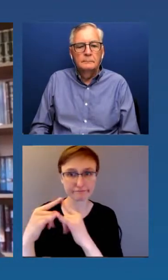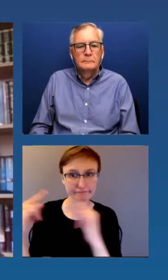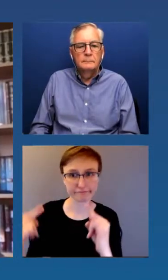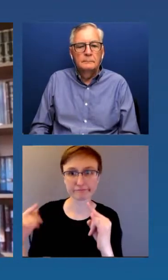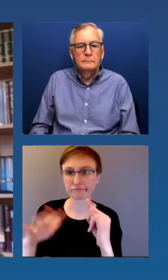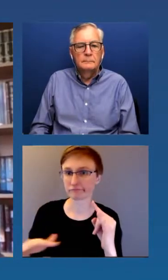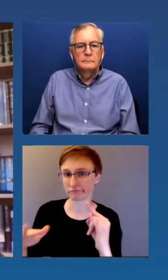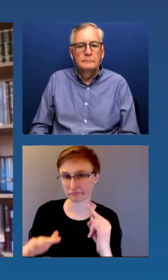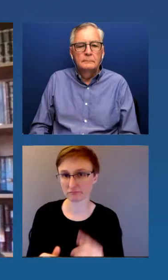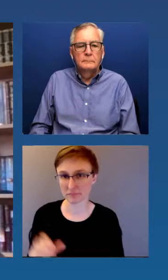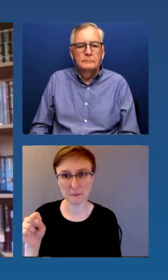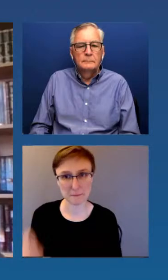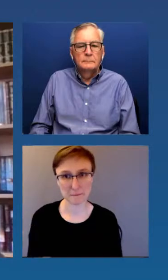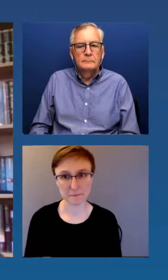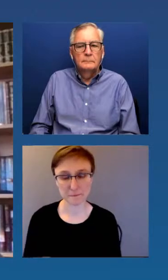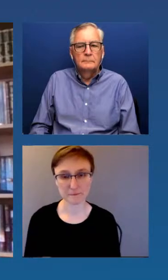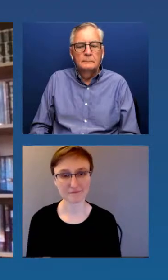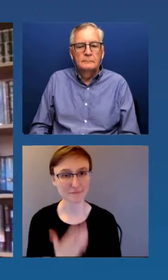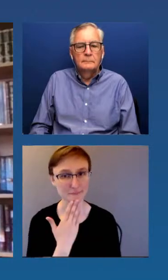Thank you.